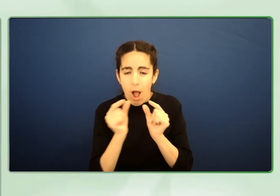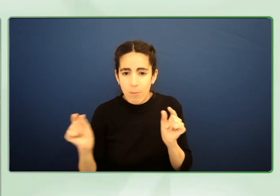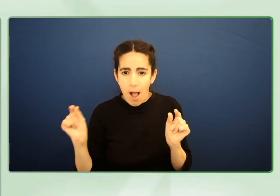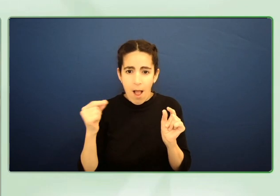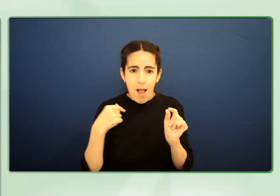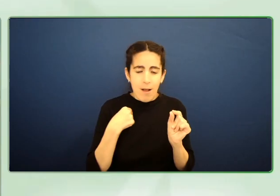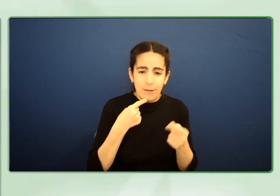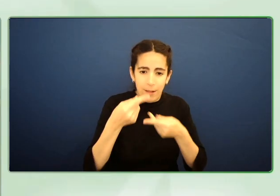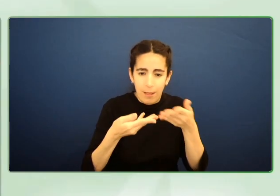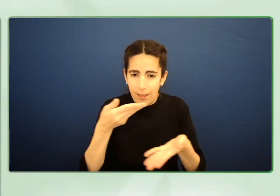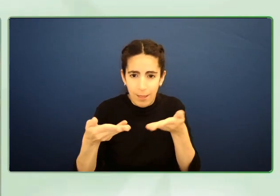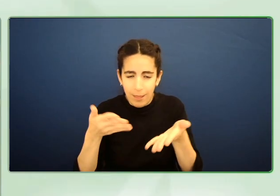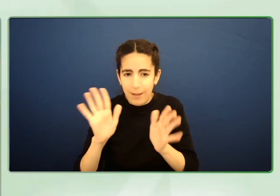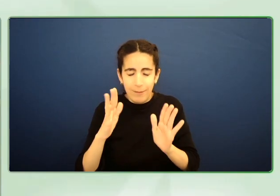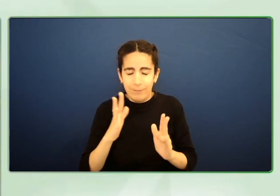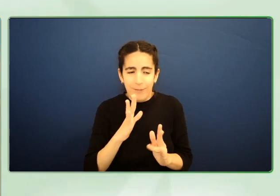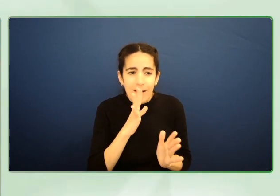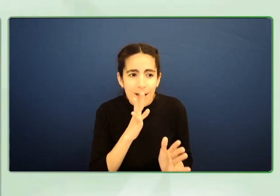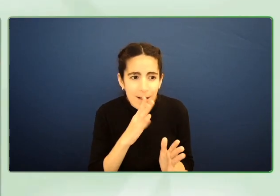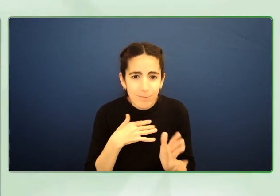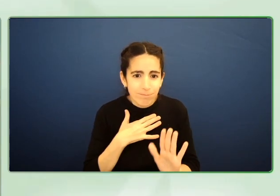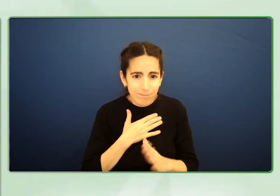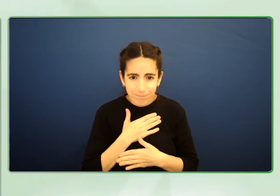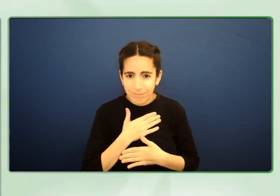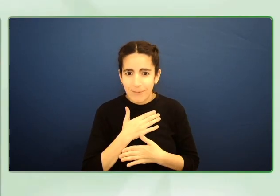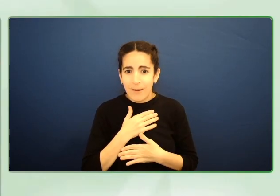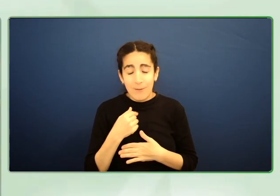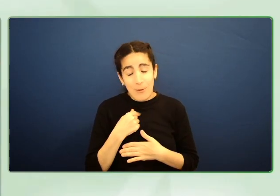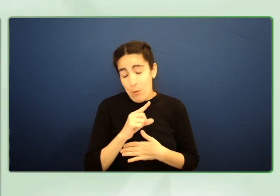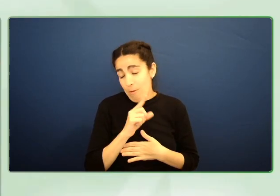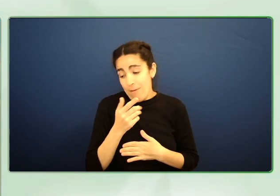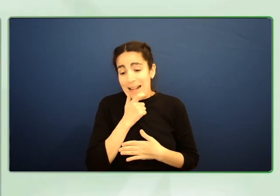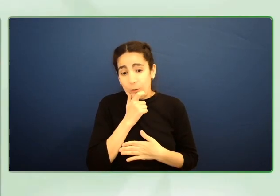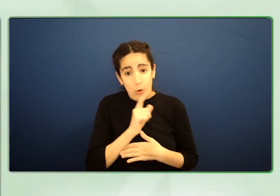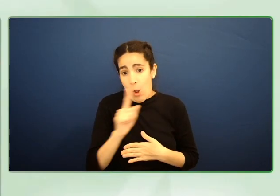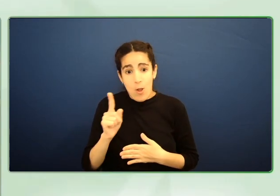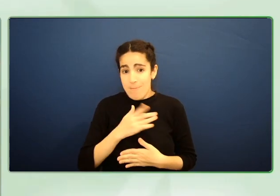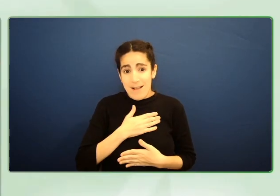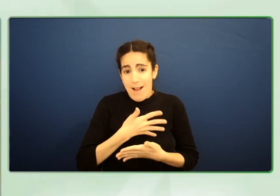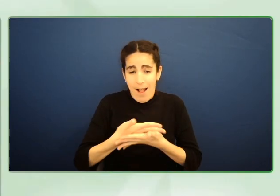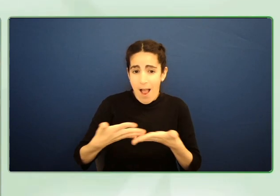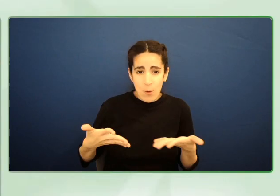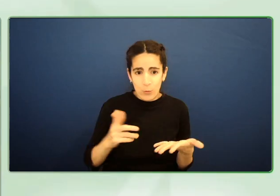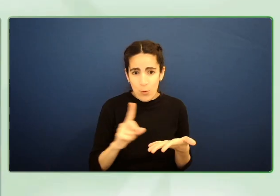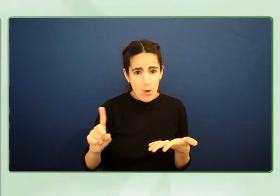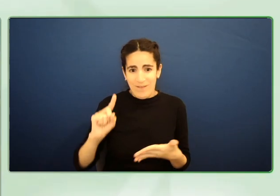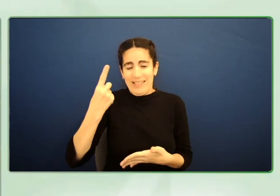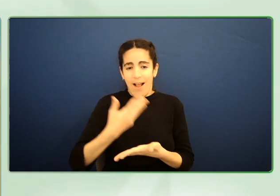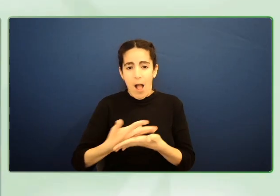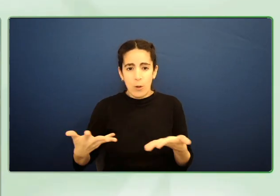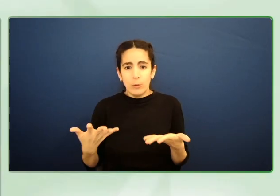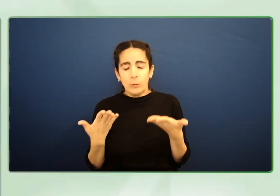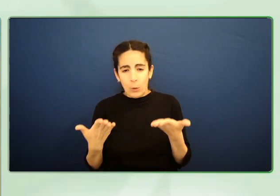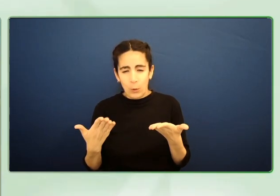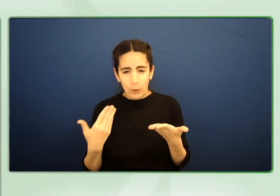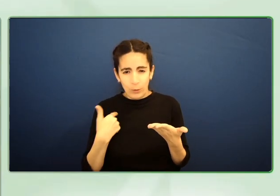know. Obviously, this is not my first language, obviously, but I forgot the main question